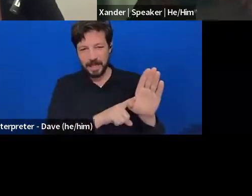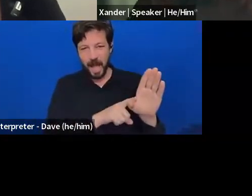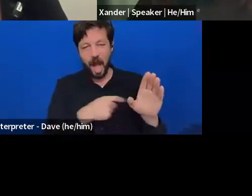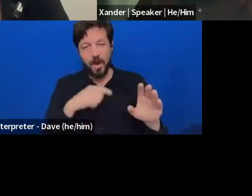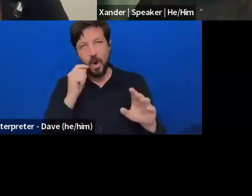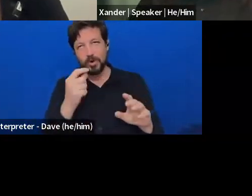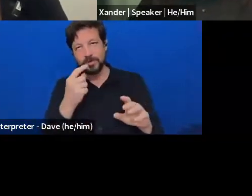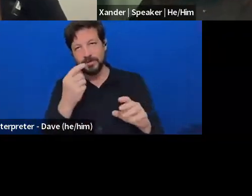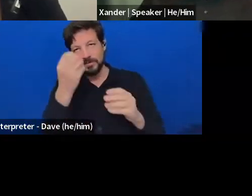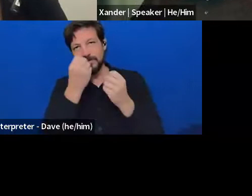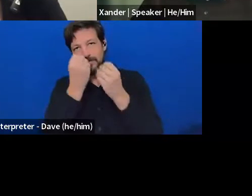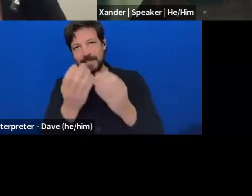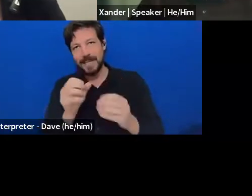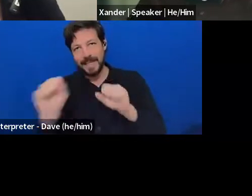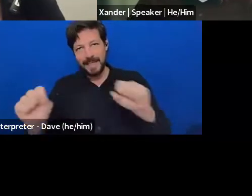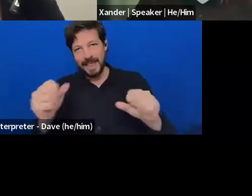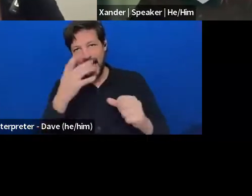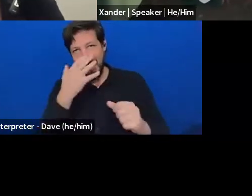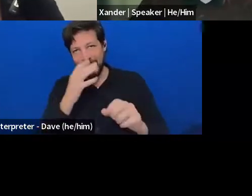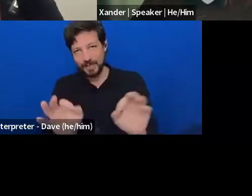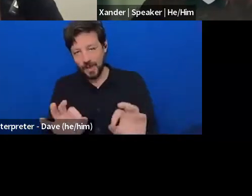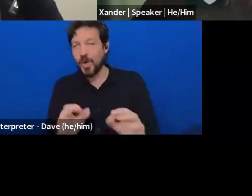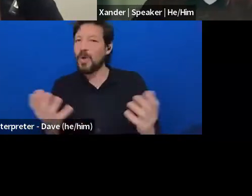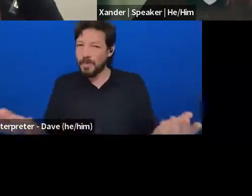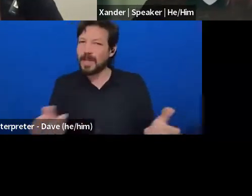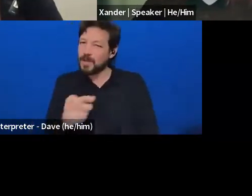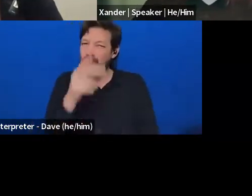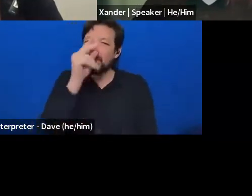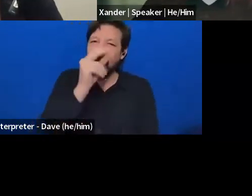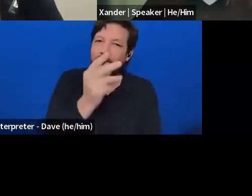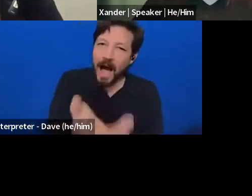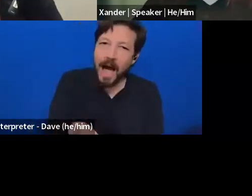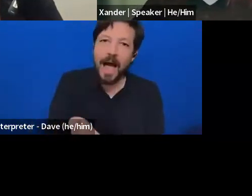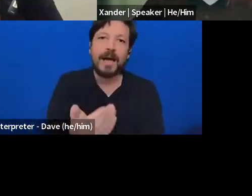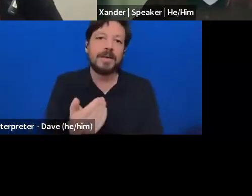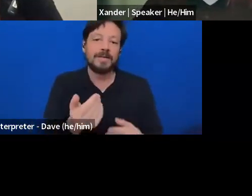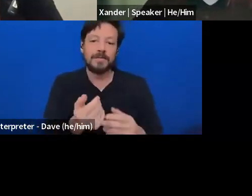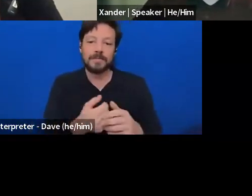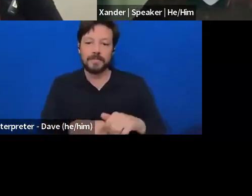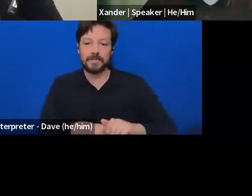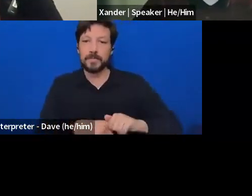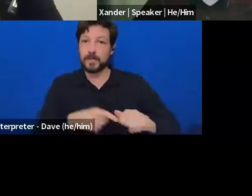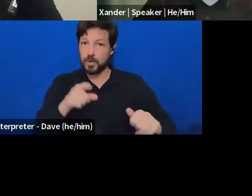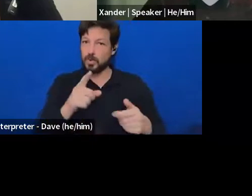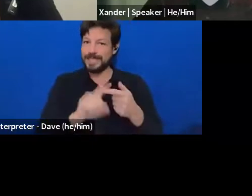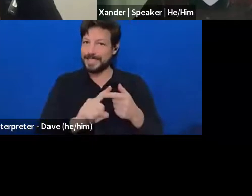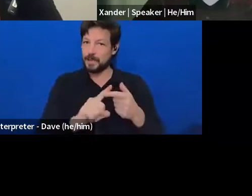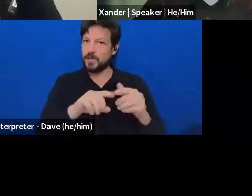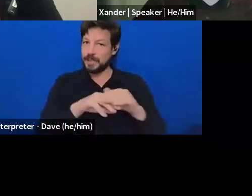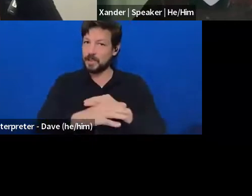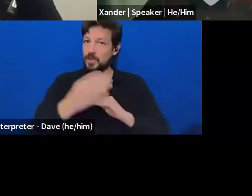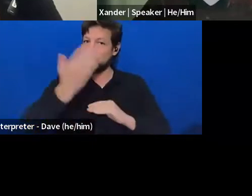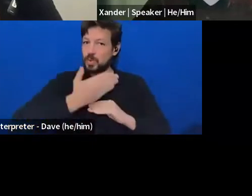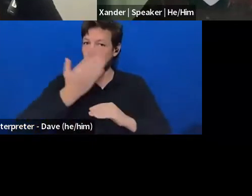age. But I suppose, how have you, and you're still in the school system as a student, how have